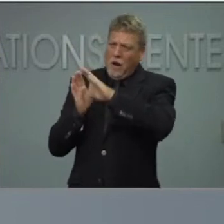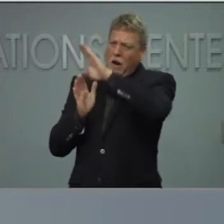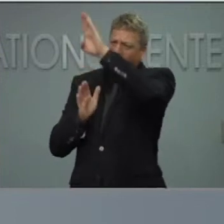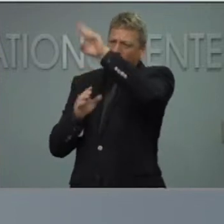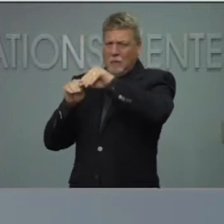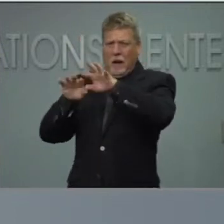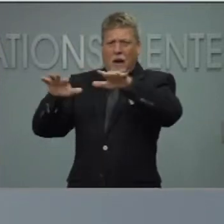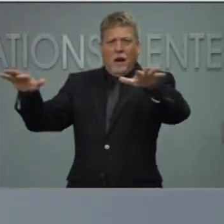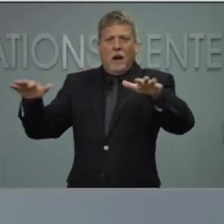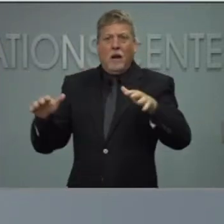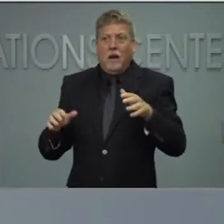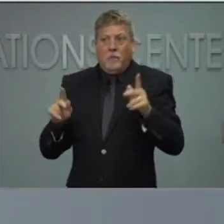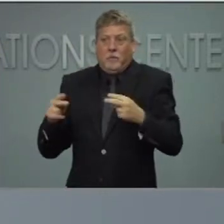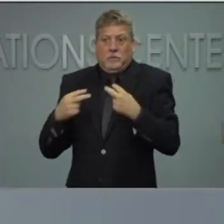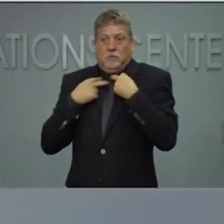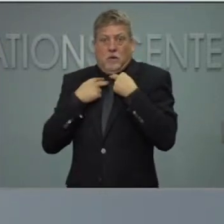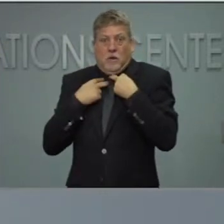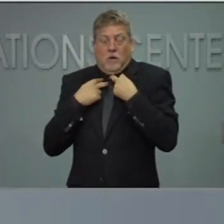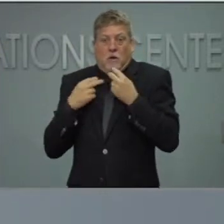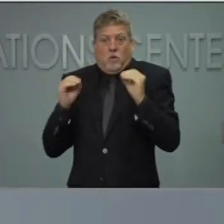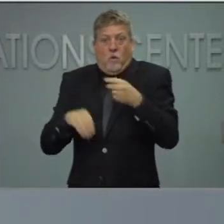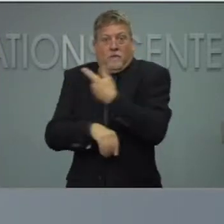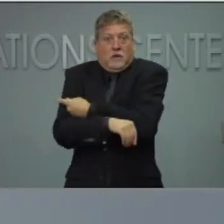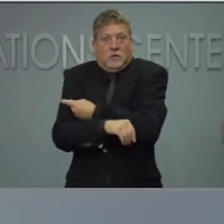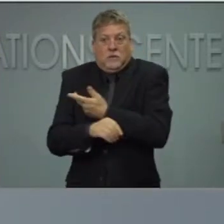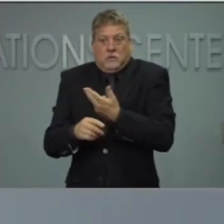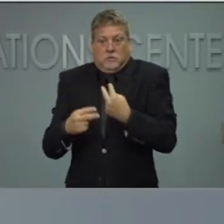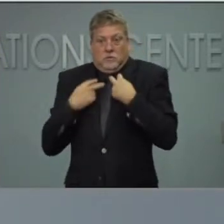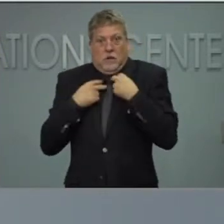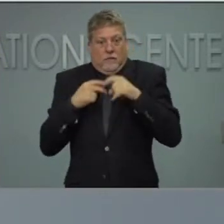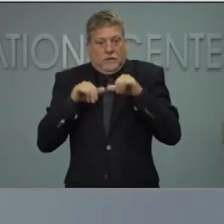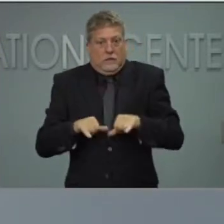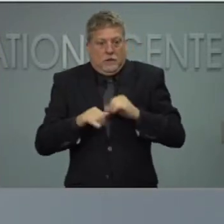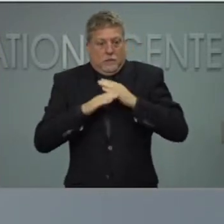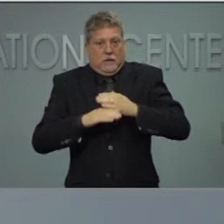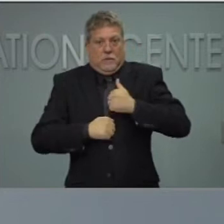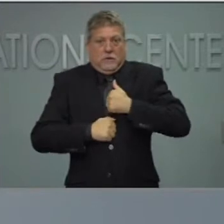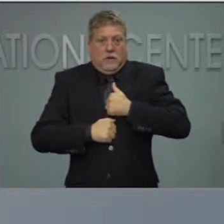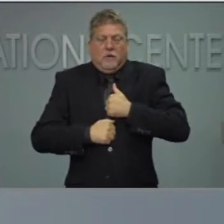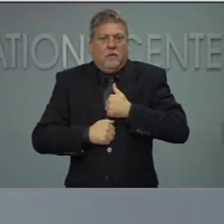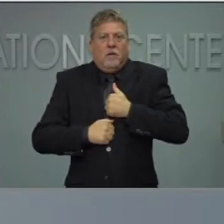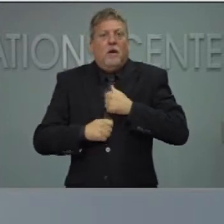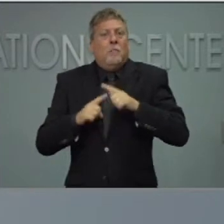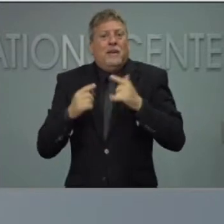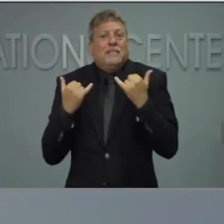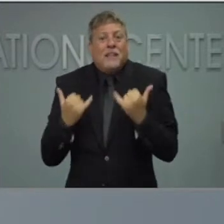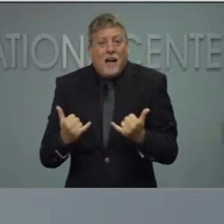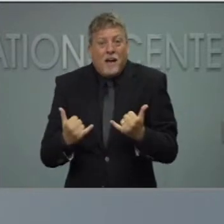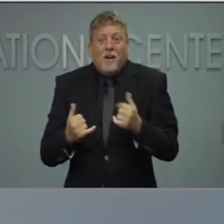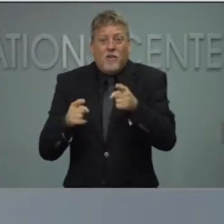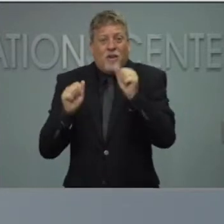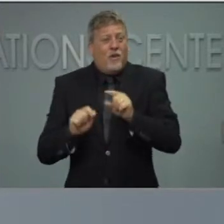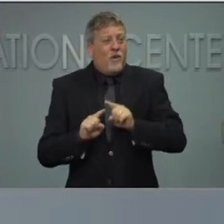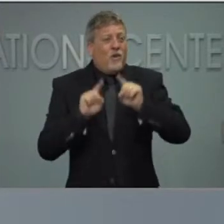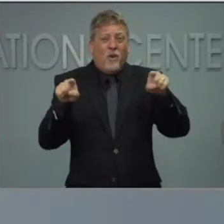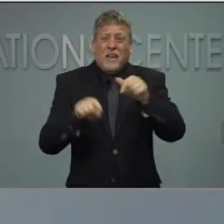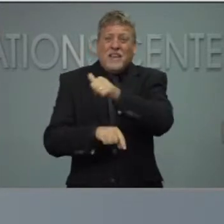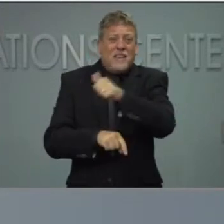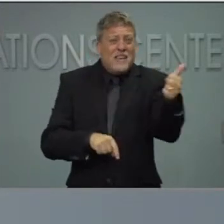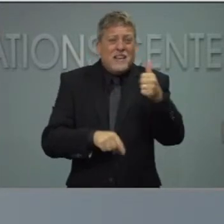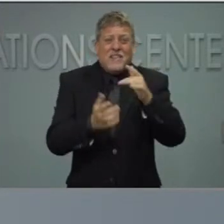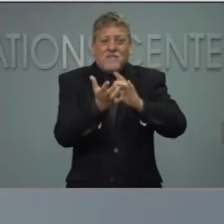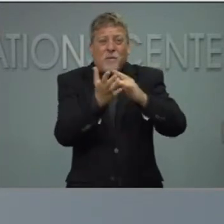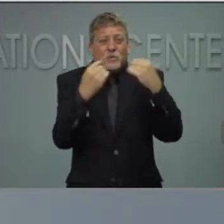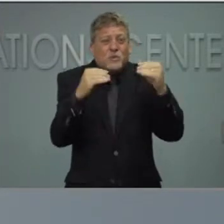available vaccines. Now we do. You can go into any one of the pharmacies across North Carolina to many different vaccine providers, get a vaccine